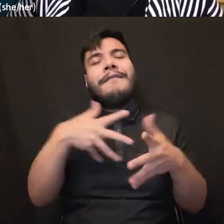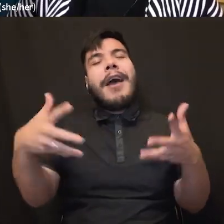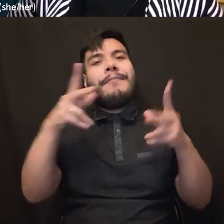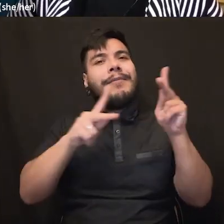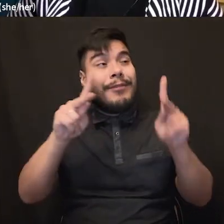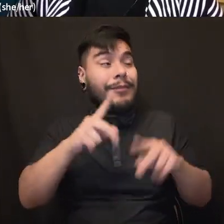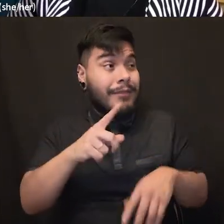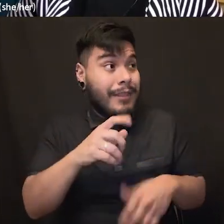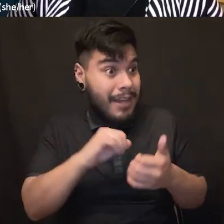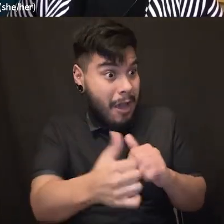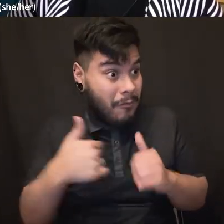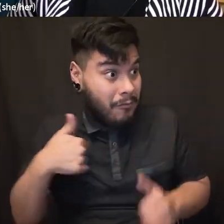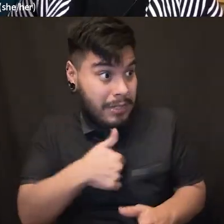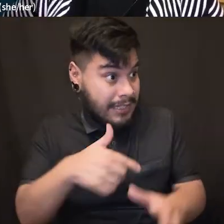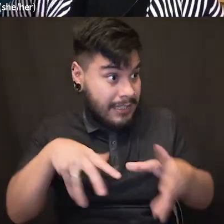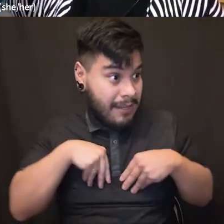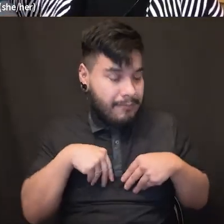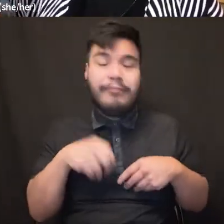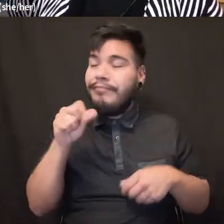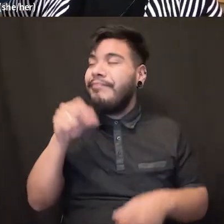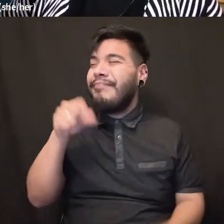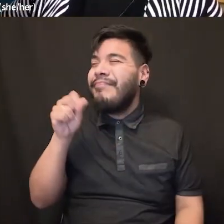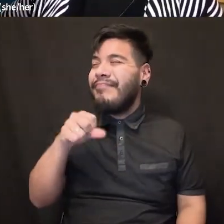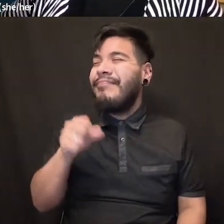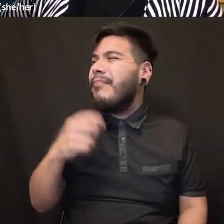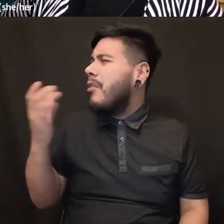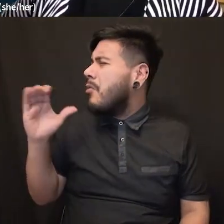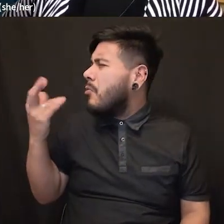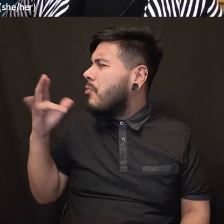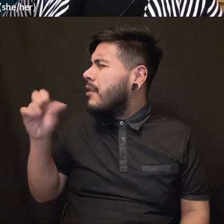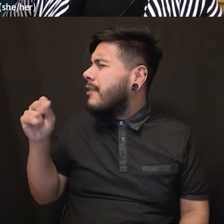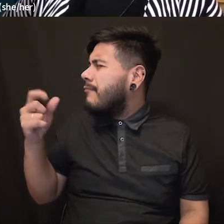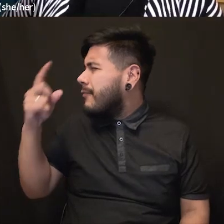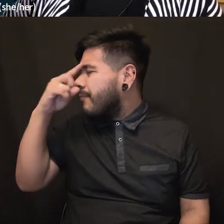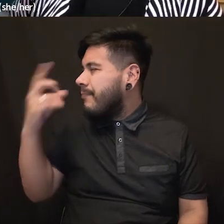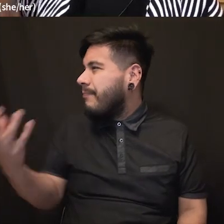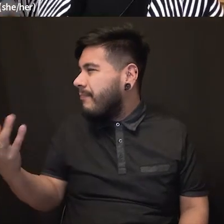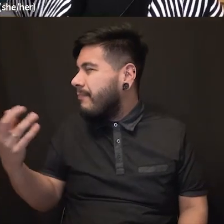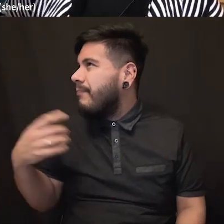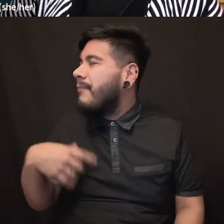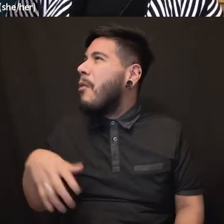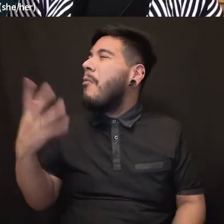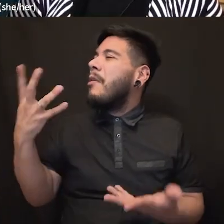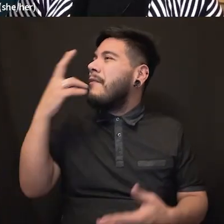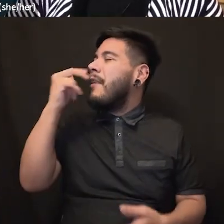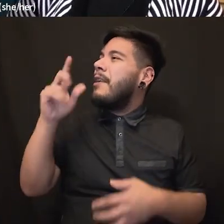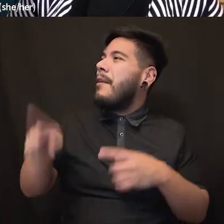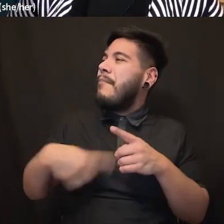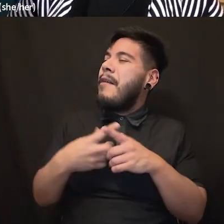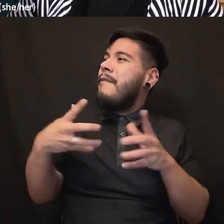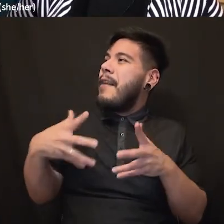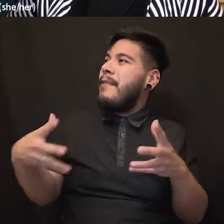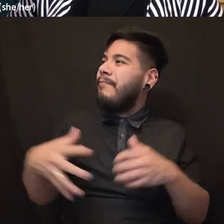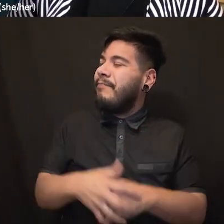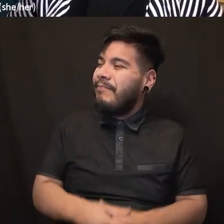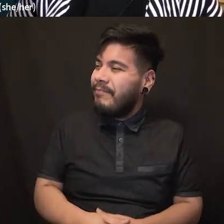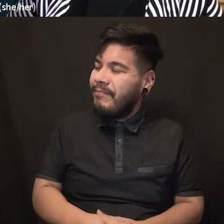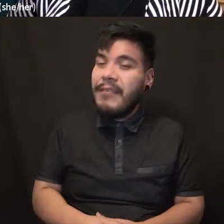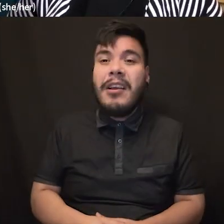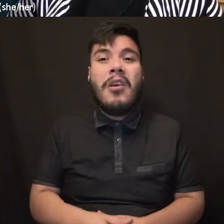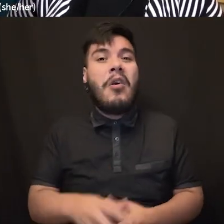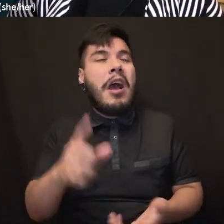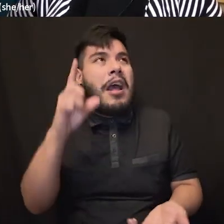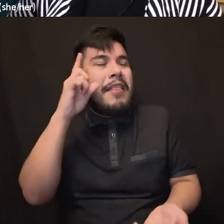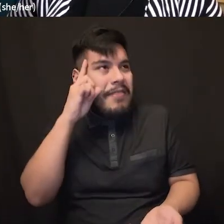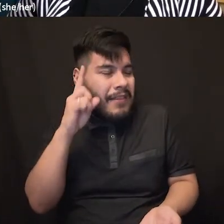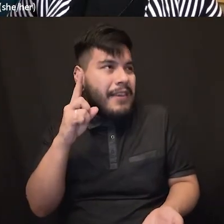Yeah. What do you think, Chris? Like, what's funny about fat to you? Well, first I want to say, I think that I had